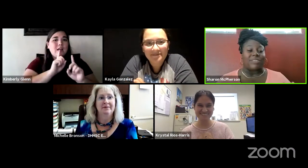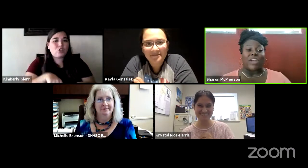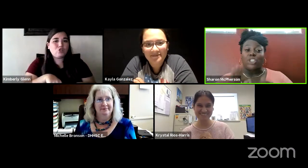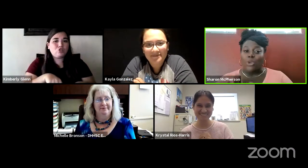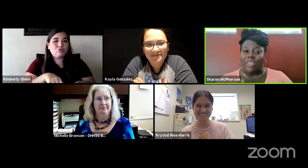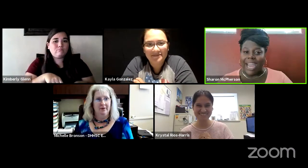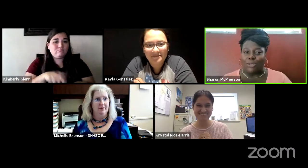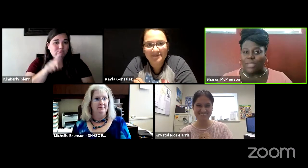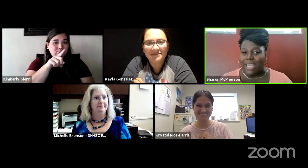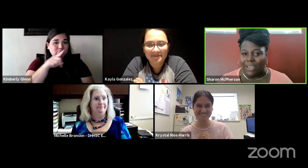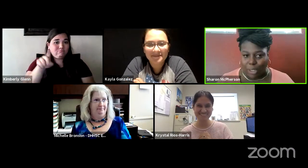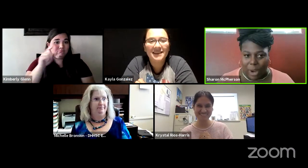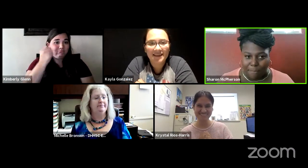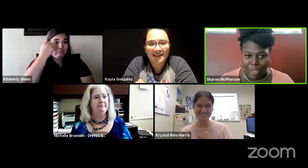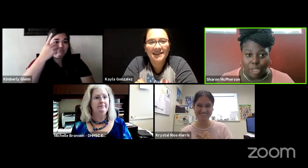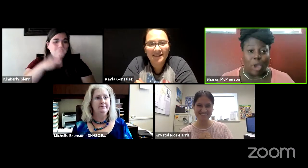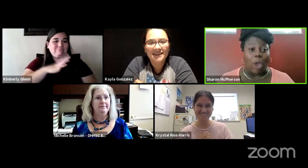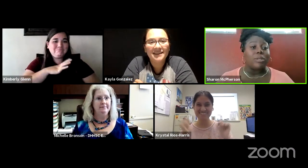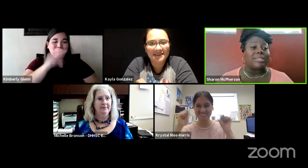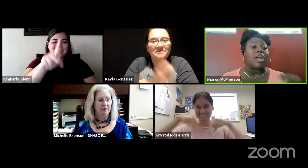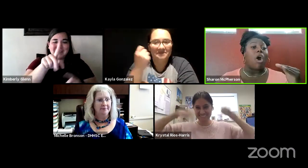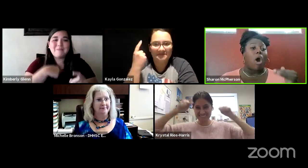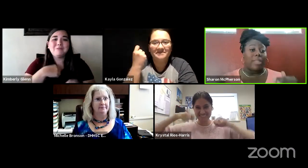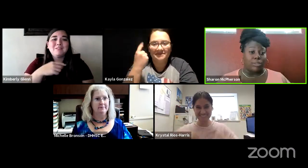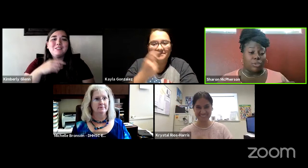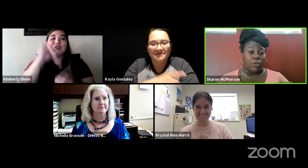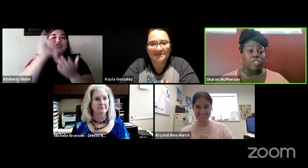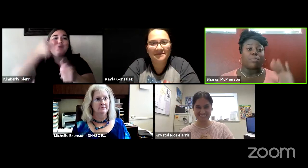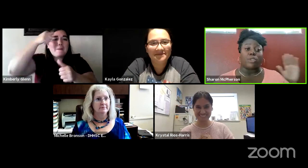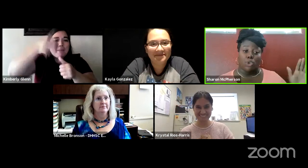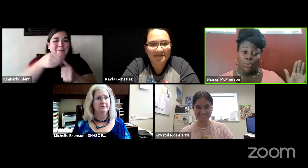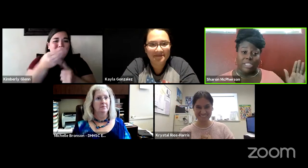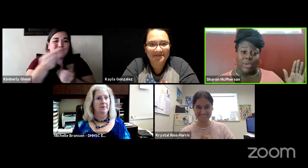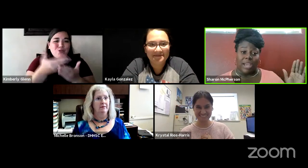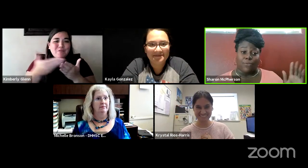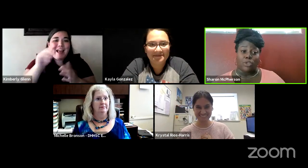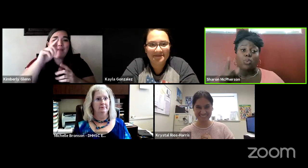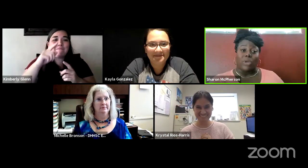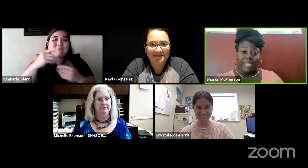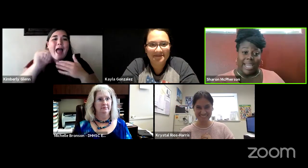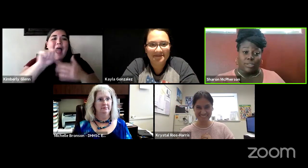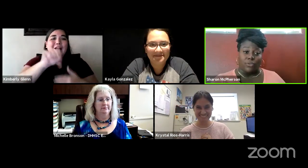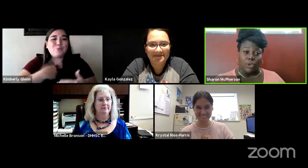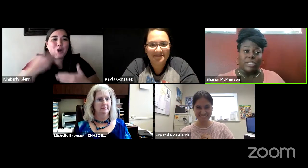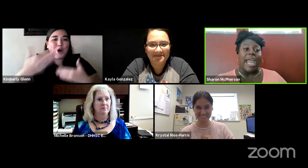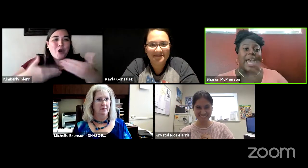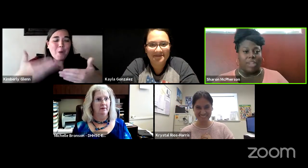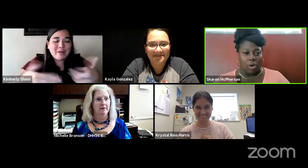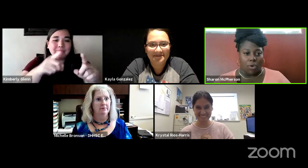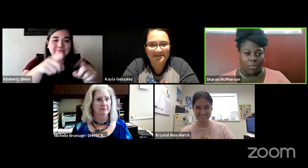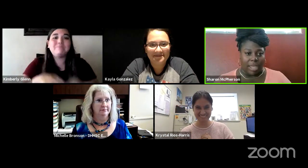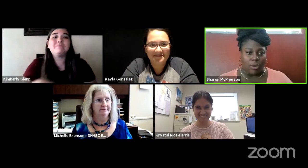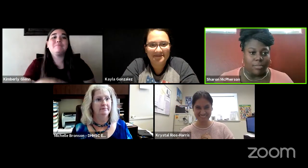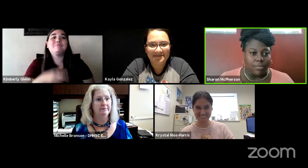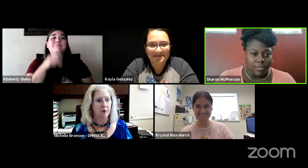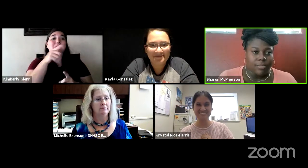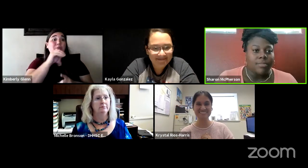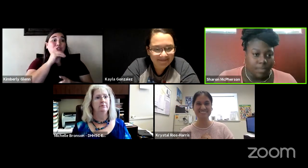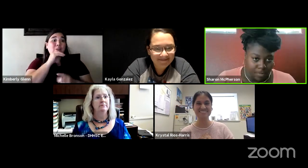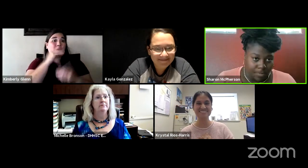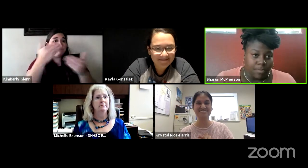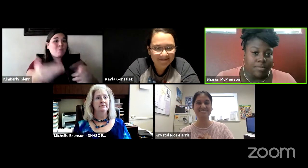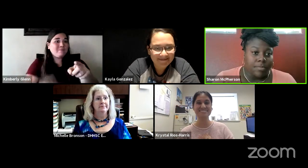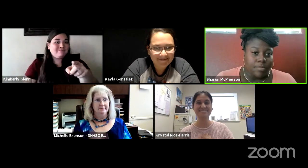points. Because if I show you the answer, that gives it away. So I will take all answers first. The person who raised their hand first will get to answer first, and then I'll go from there.